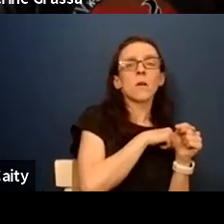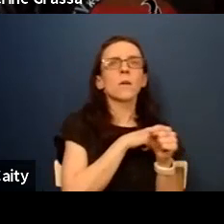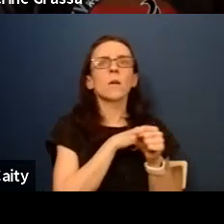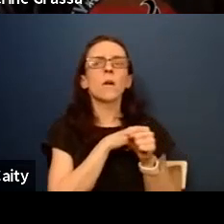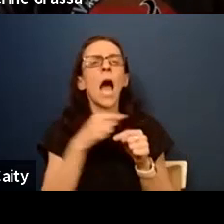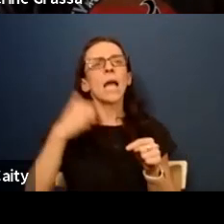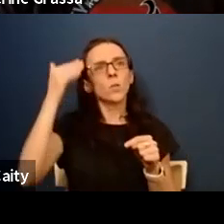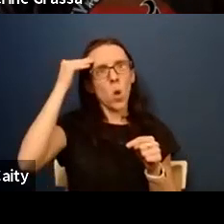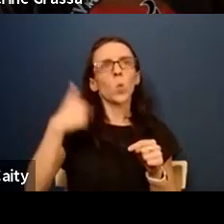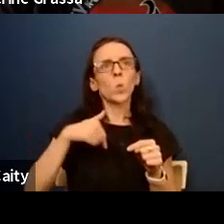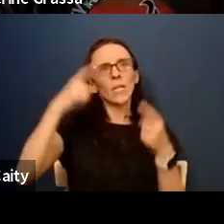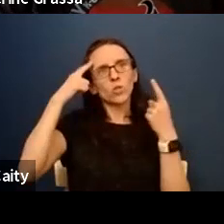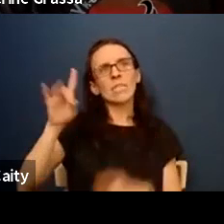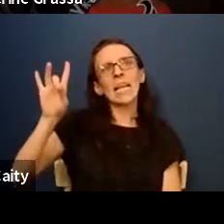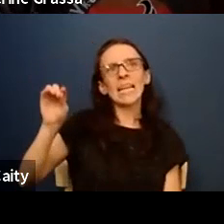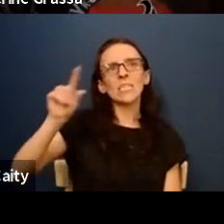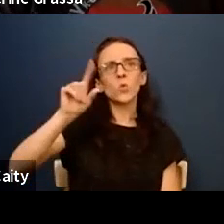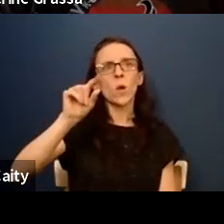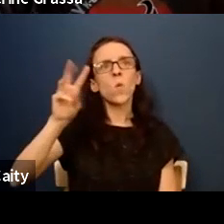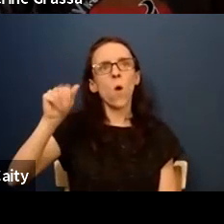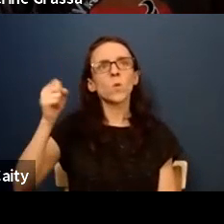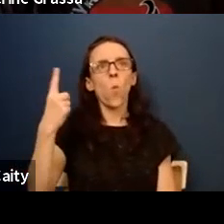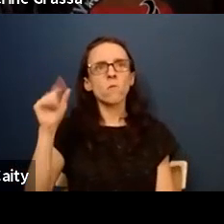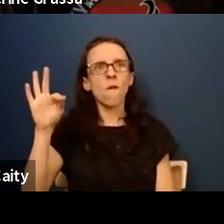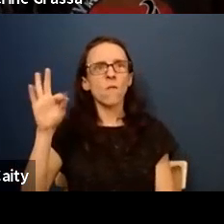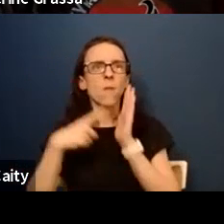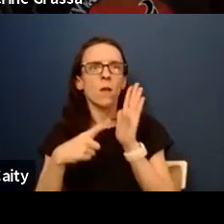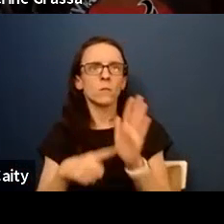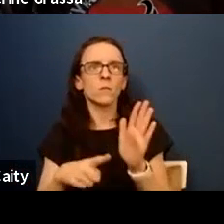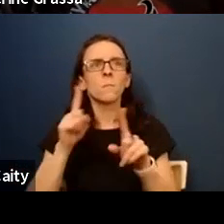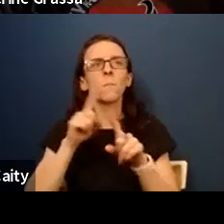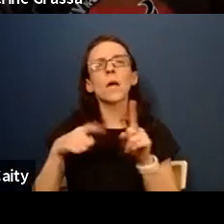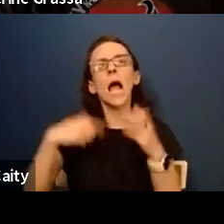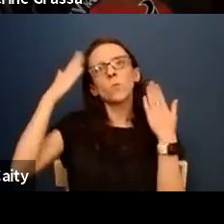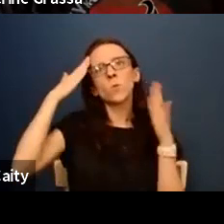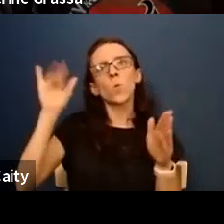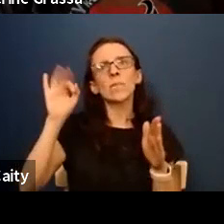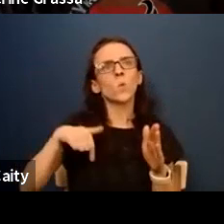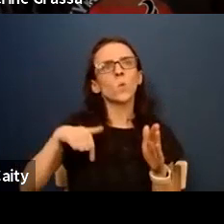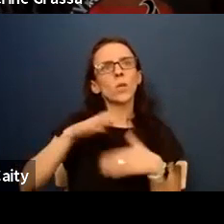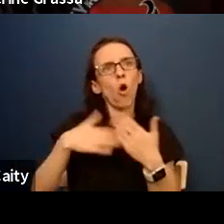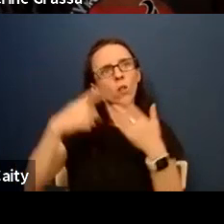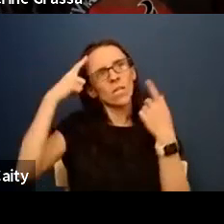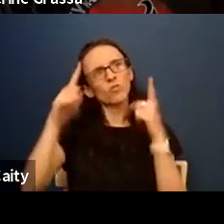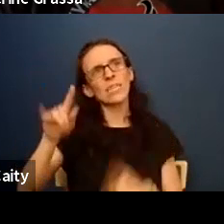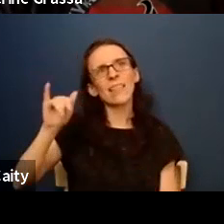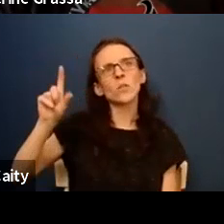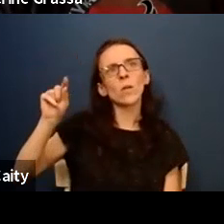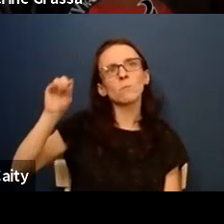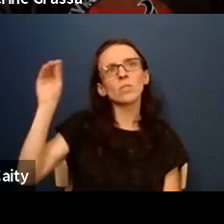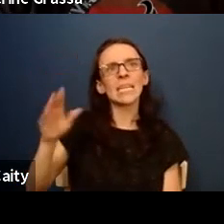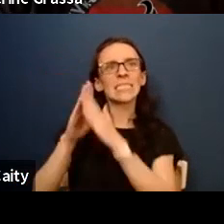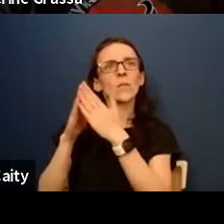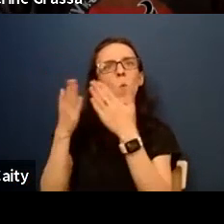we agreed 80-20 was one of the models. I don't know if we all came to agreement that 20% citywide